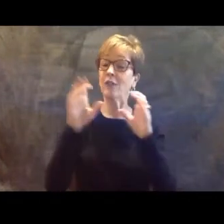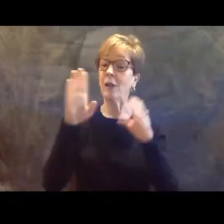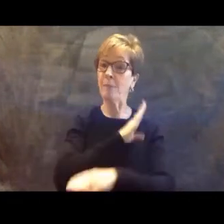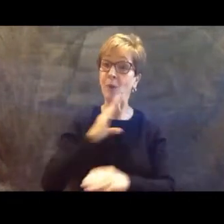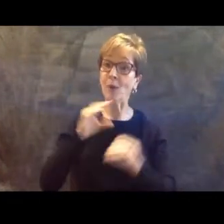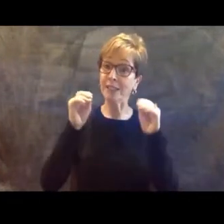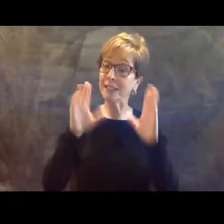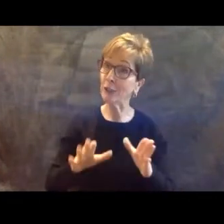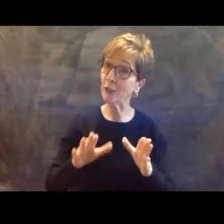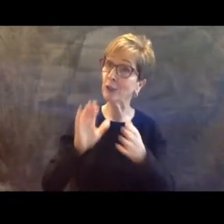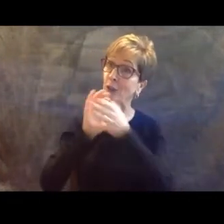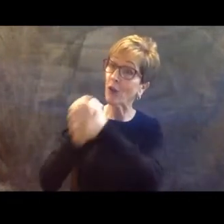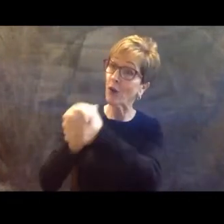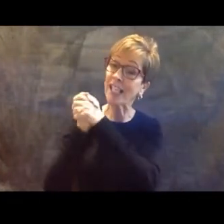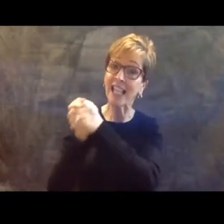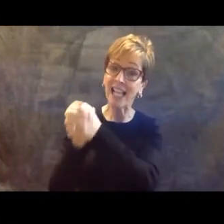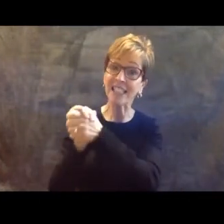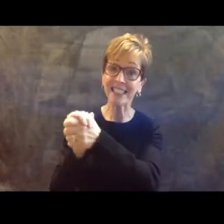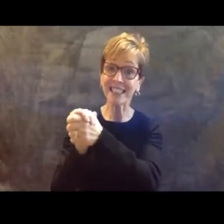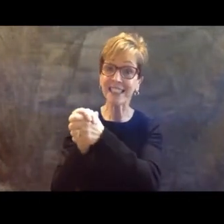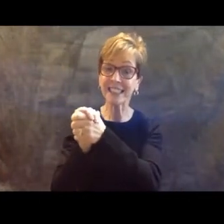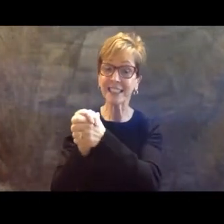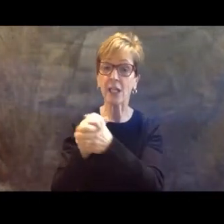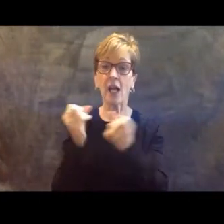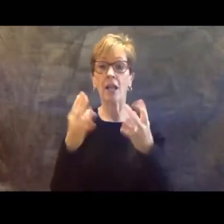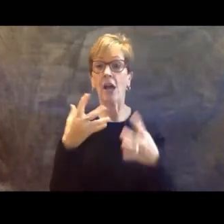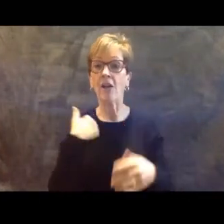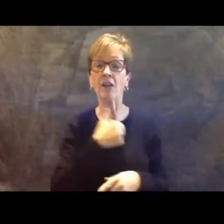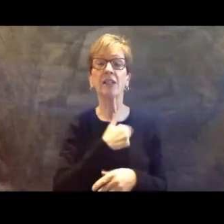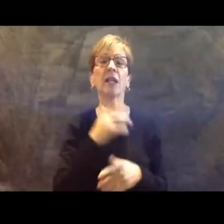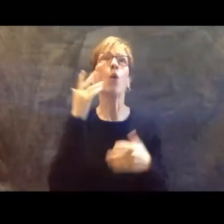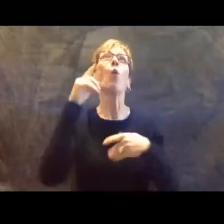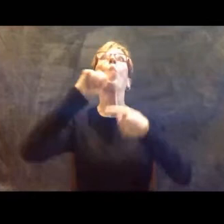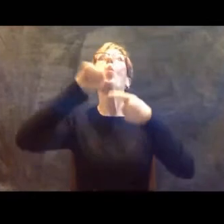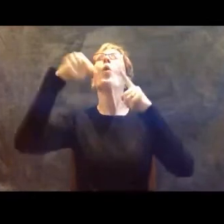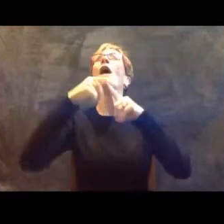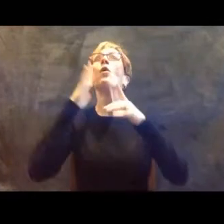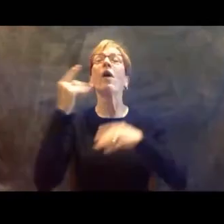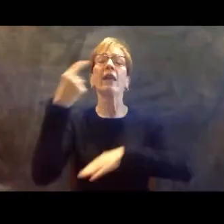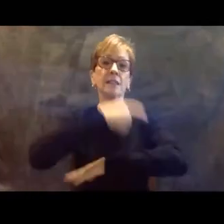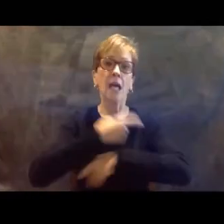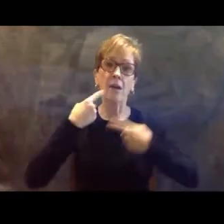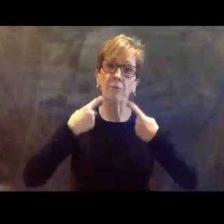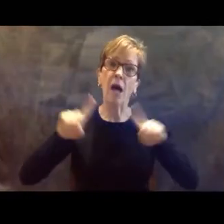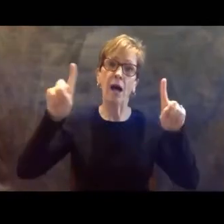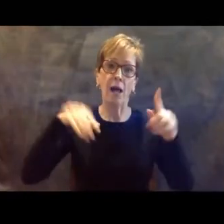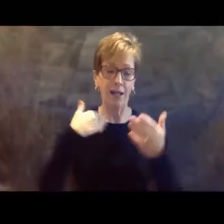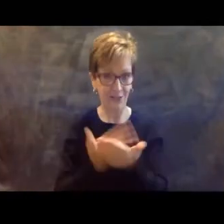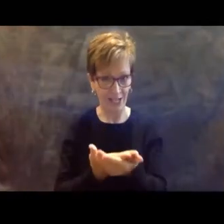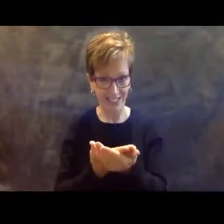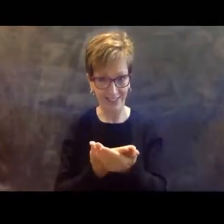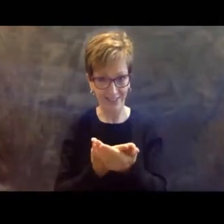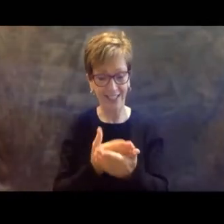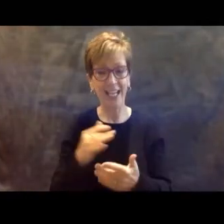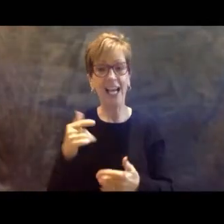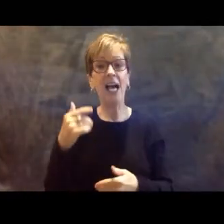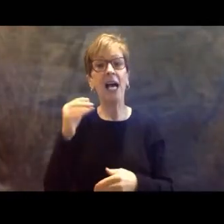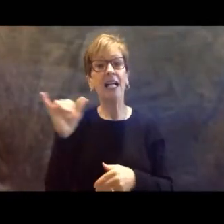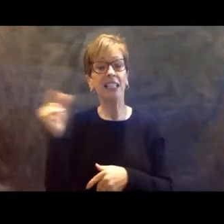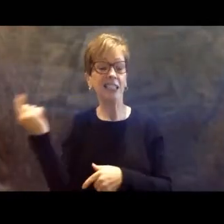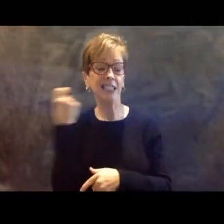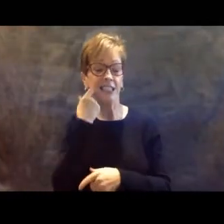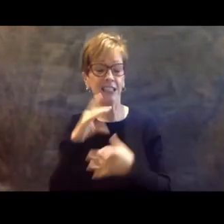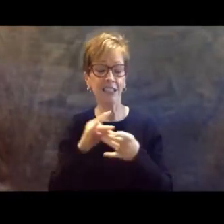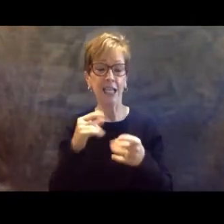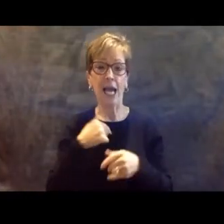You know, a lot of us are always like, when will this day get here? Like Sarah said, my name is Eddie Campbell. I am a middle and